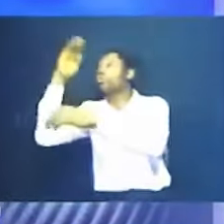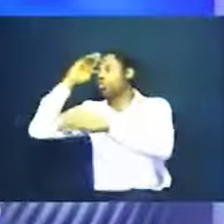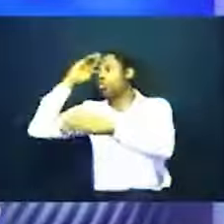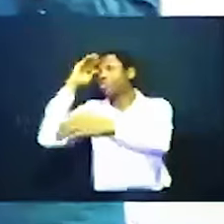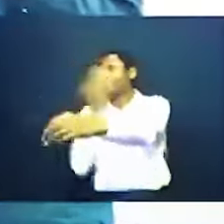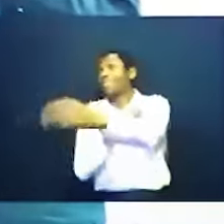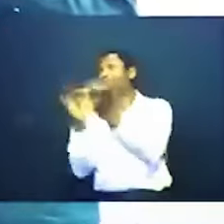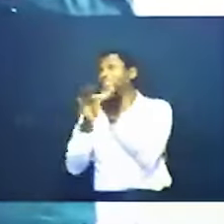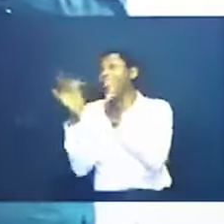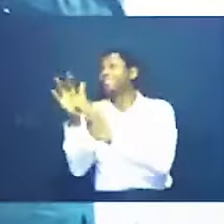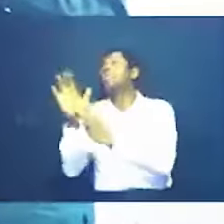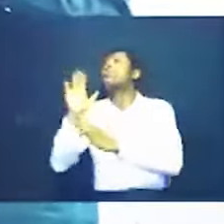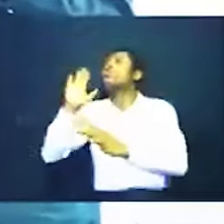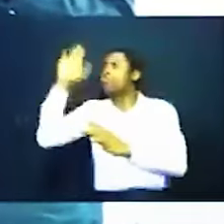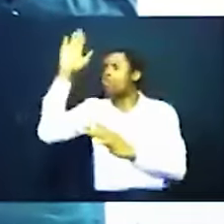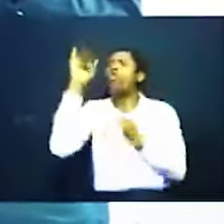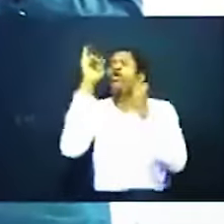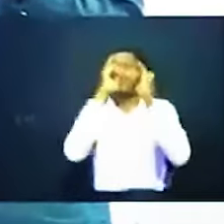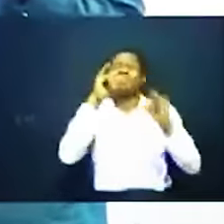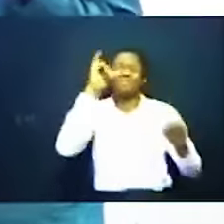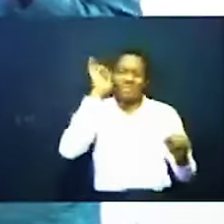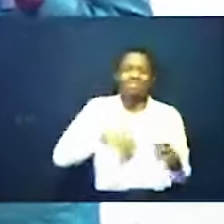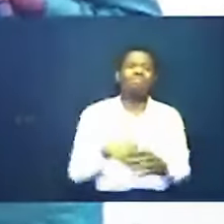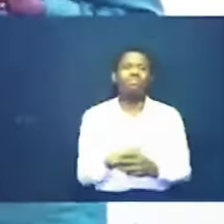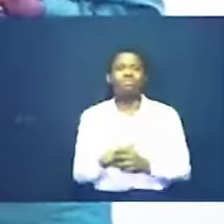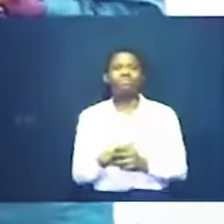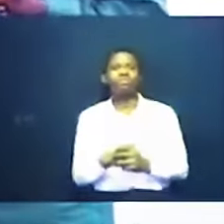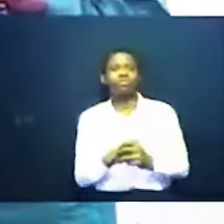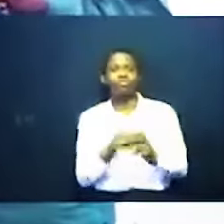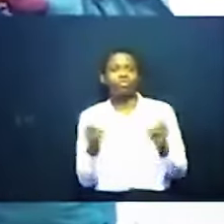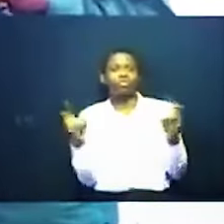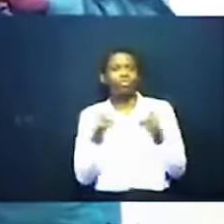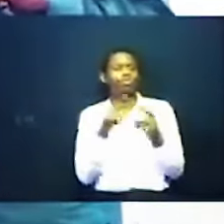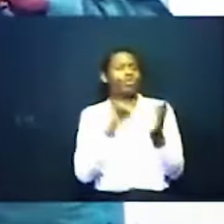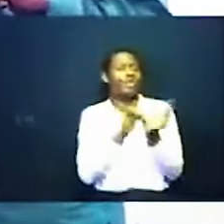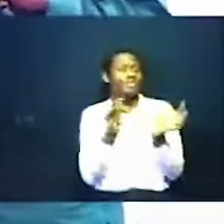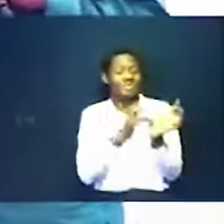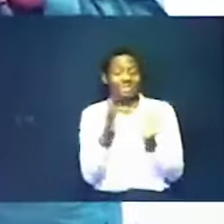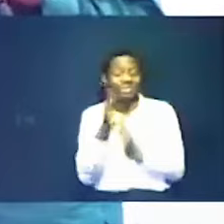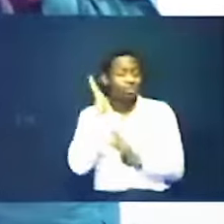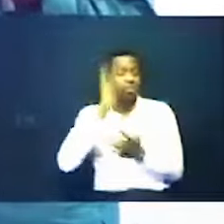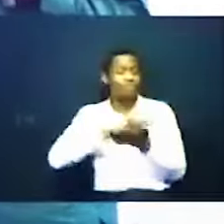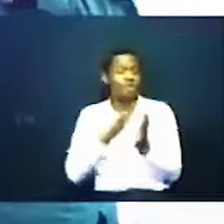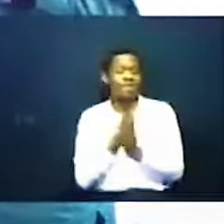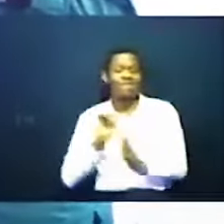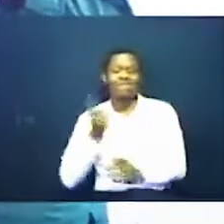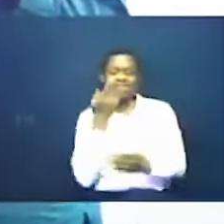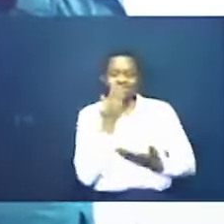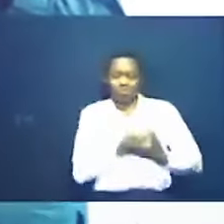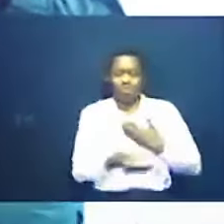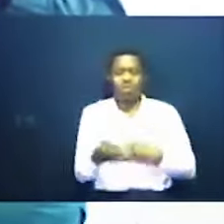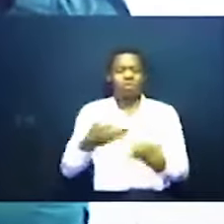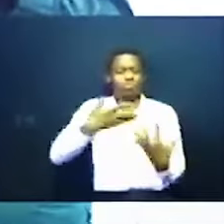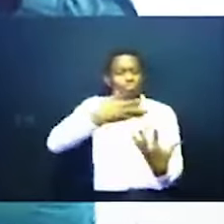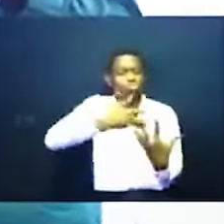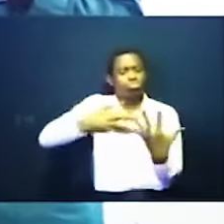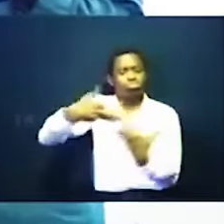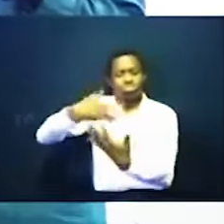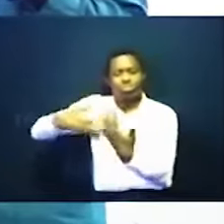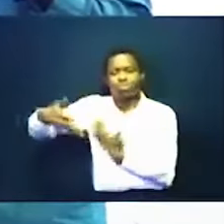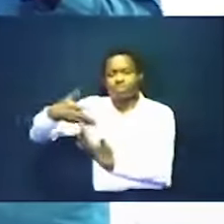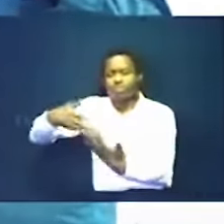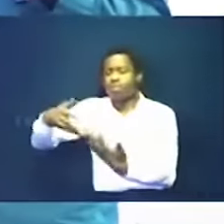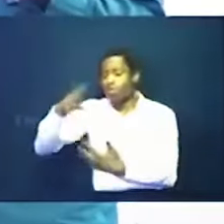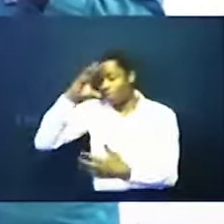So that Jesus might be the firstborn among brothers and sisters. So what that means is that if